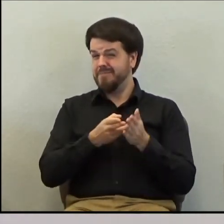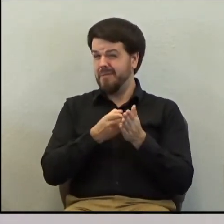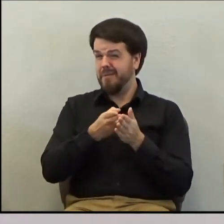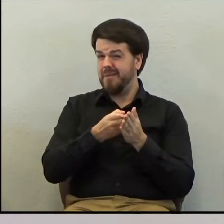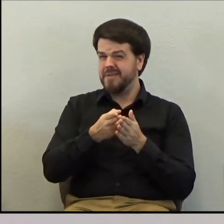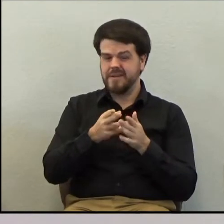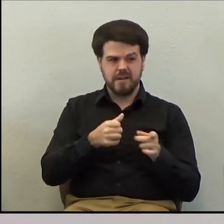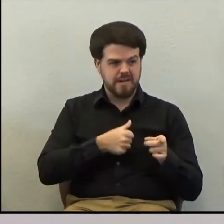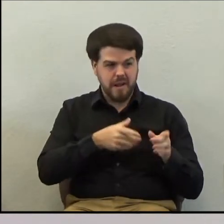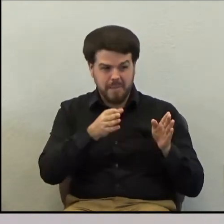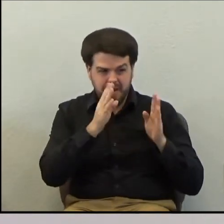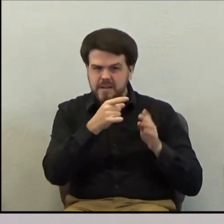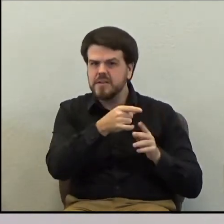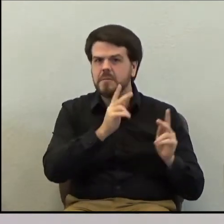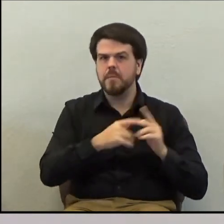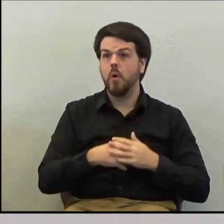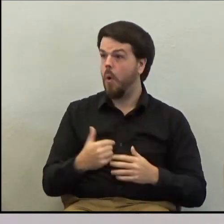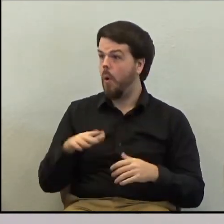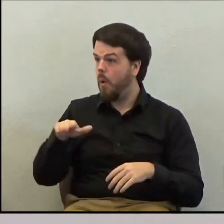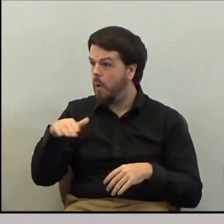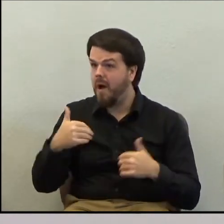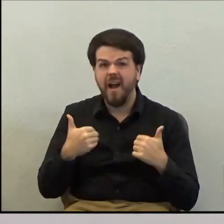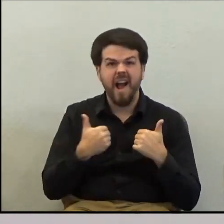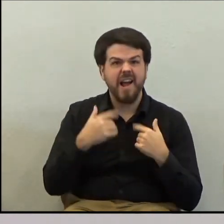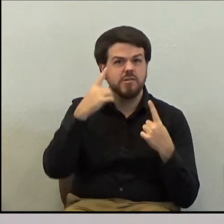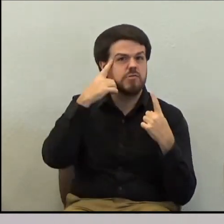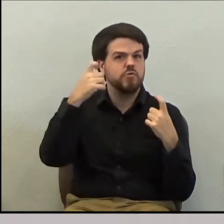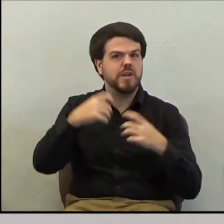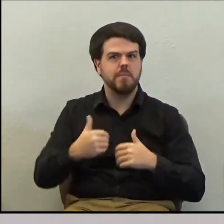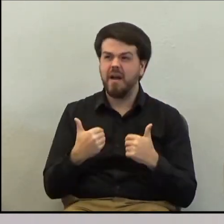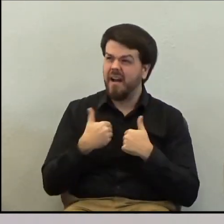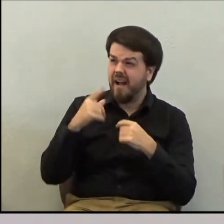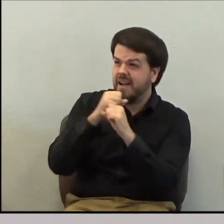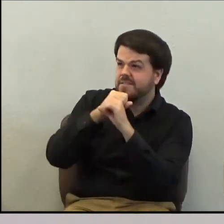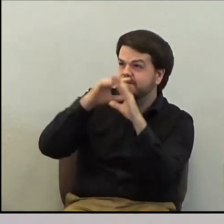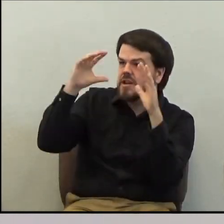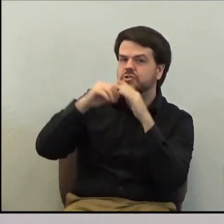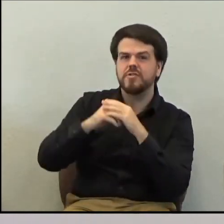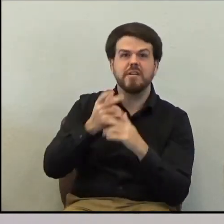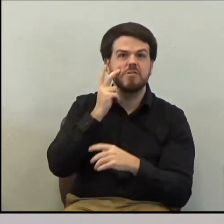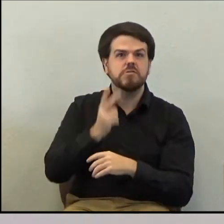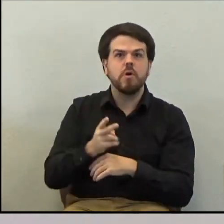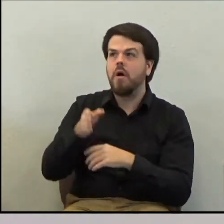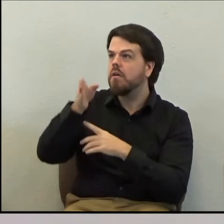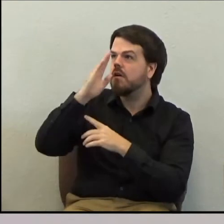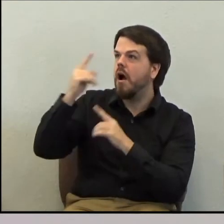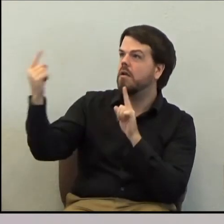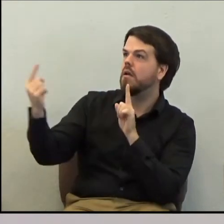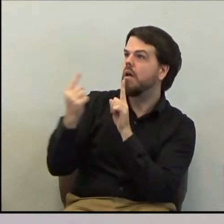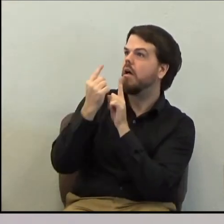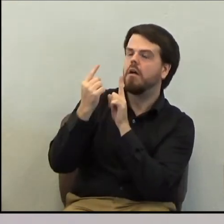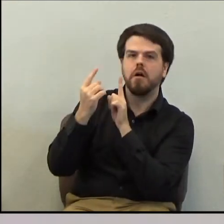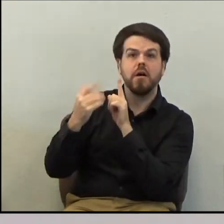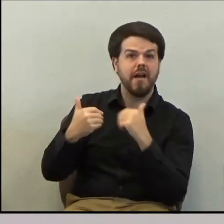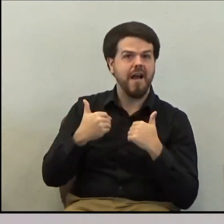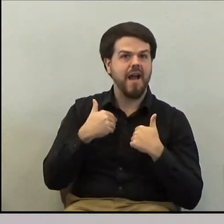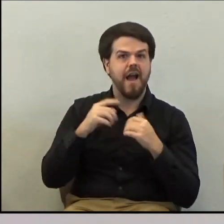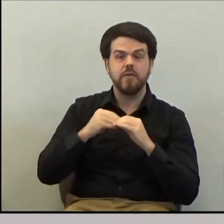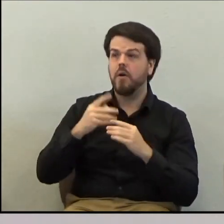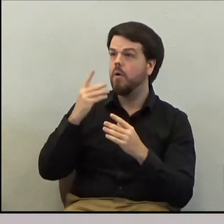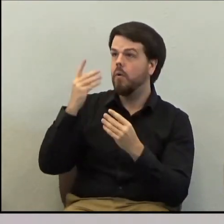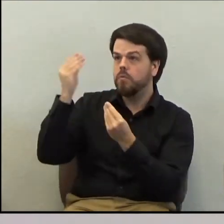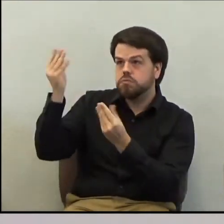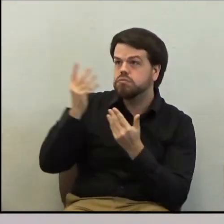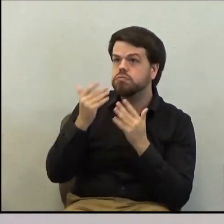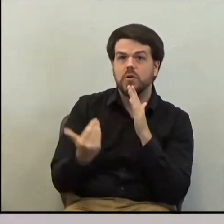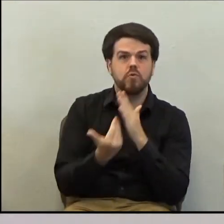say, man, I had a dream, I had a vision, and this is what God said to me, and I had a revelation from God, and this is what